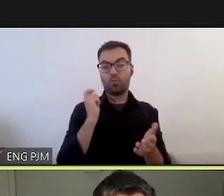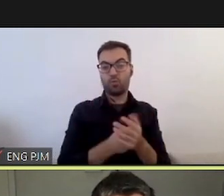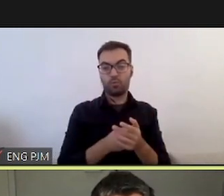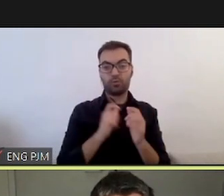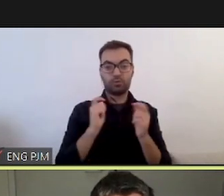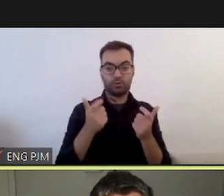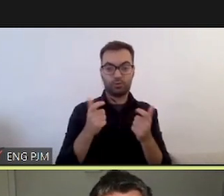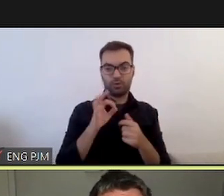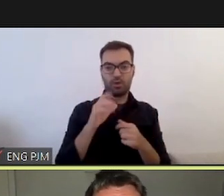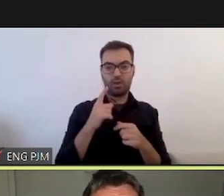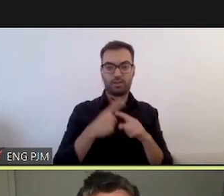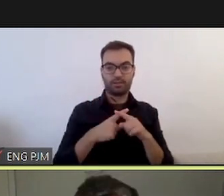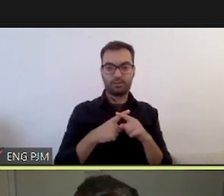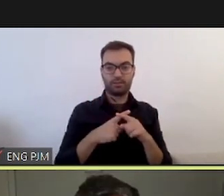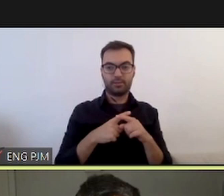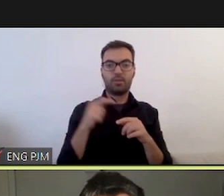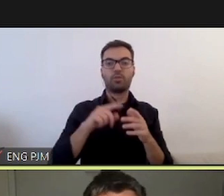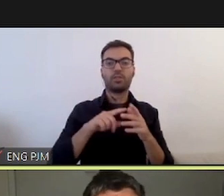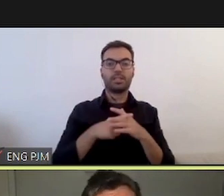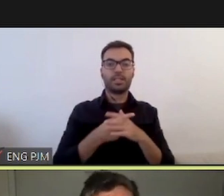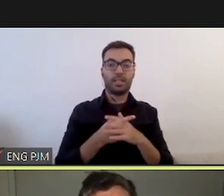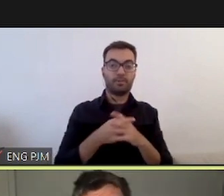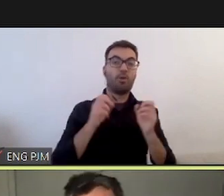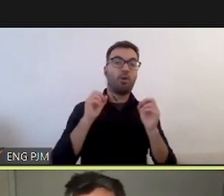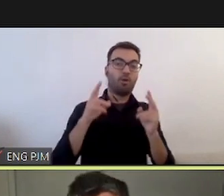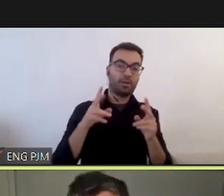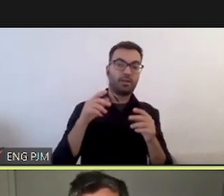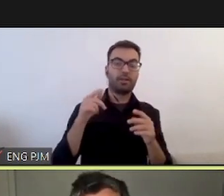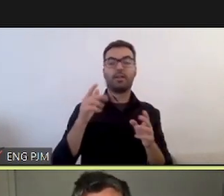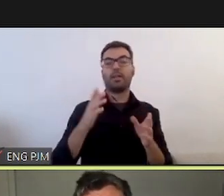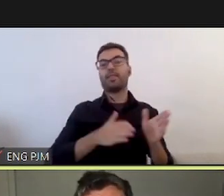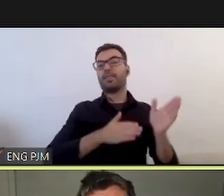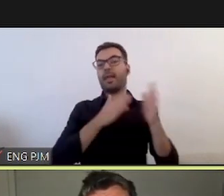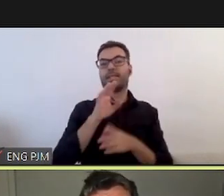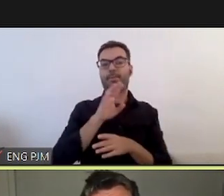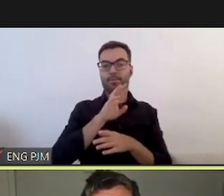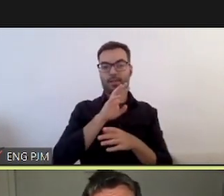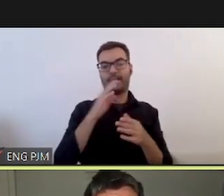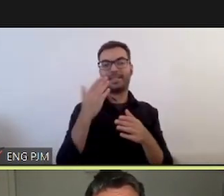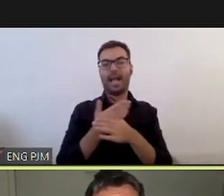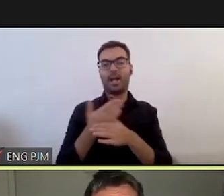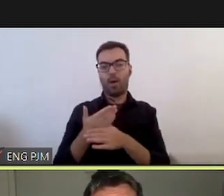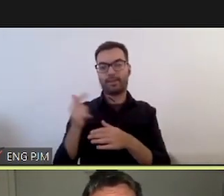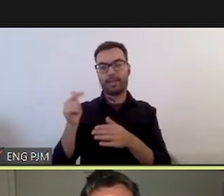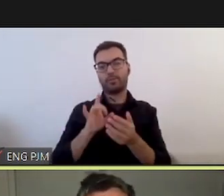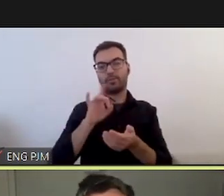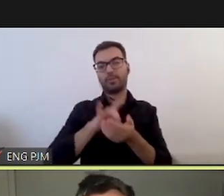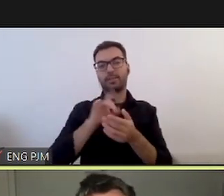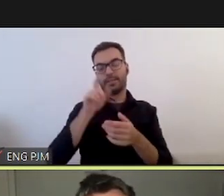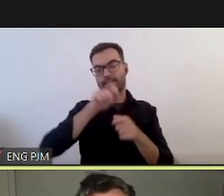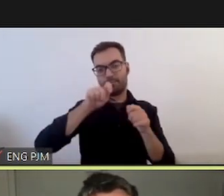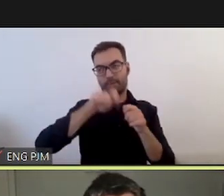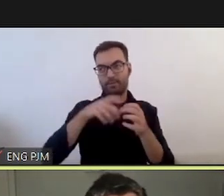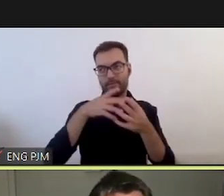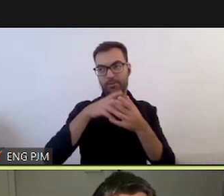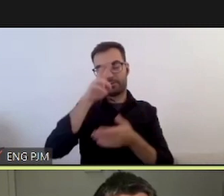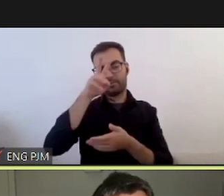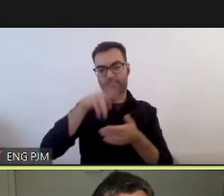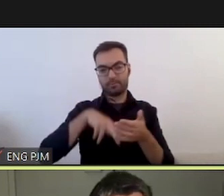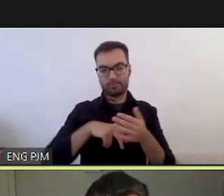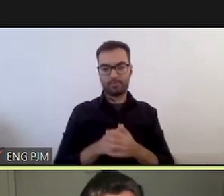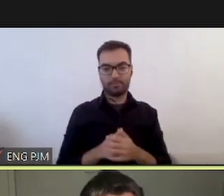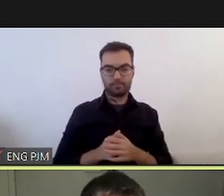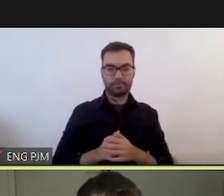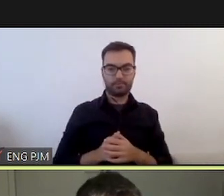on the OLX, you need a register. So maybe there will be another page that we need to decide to select for